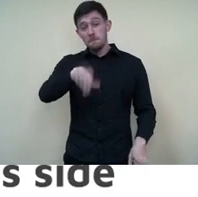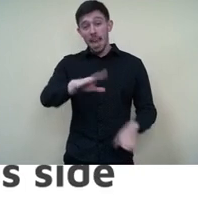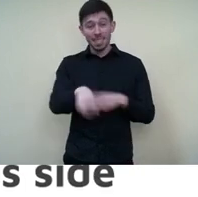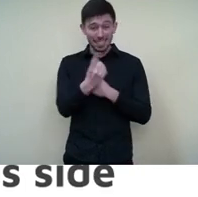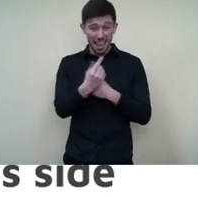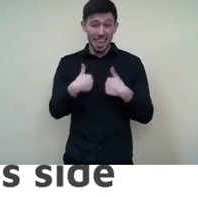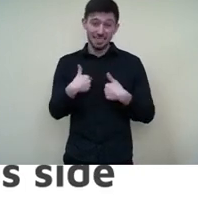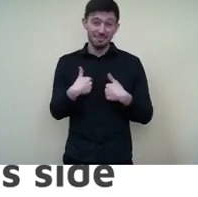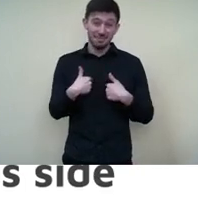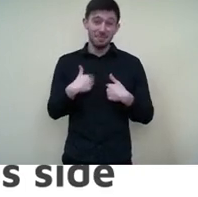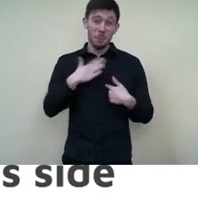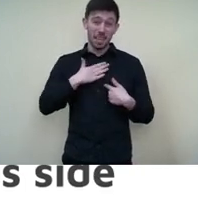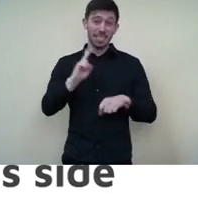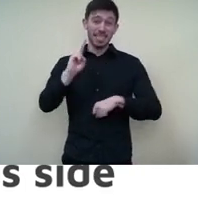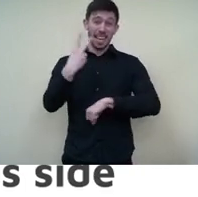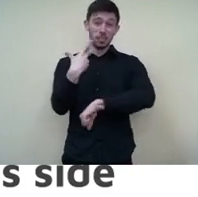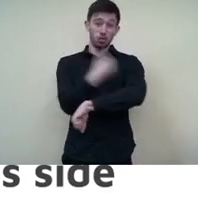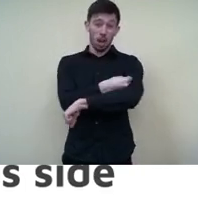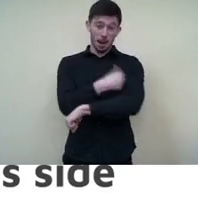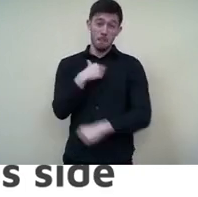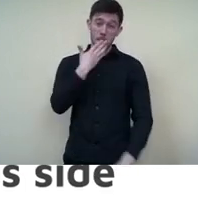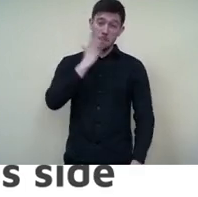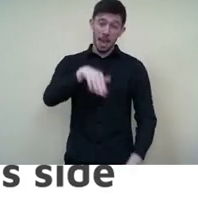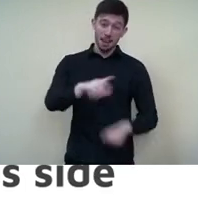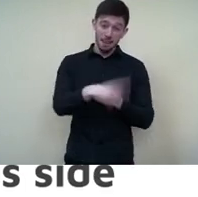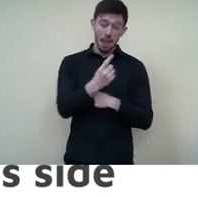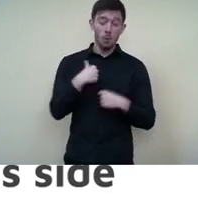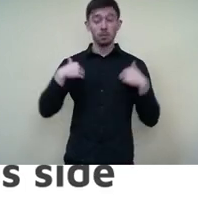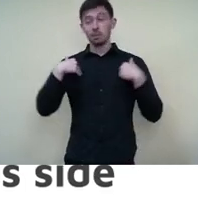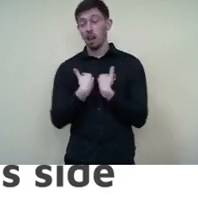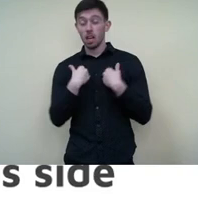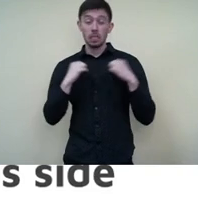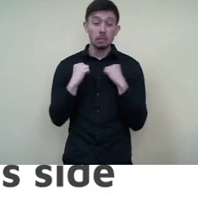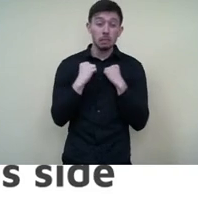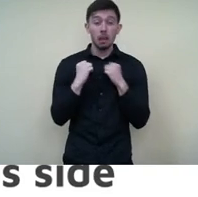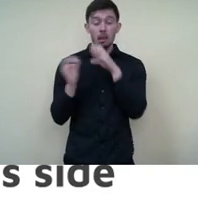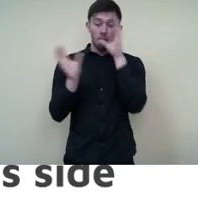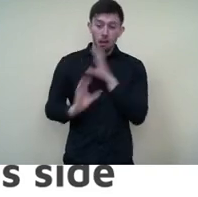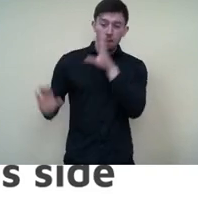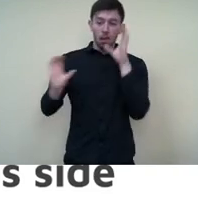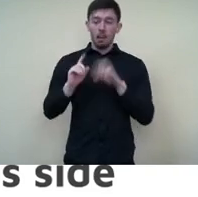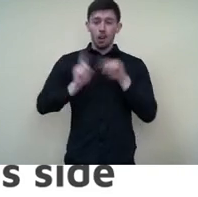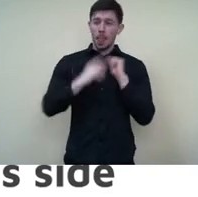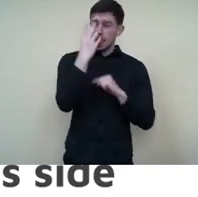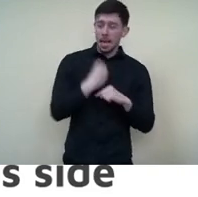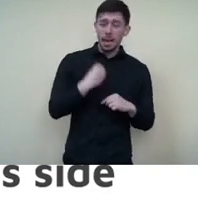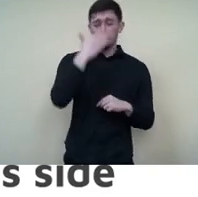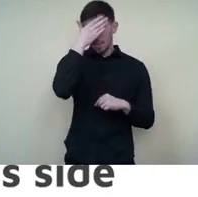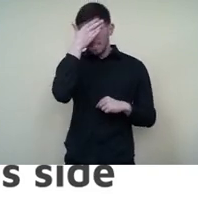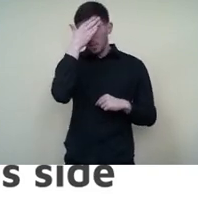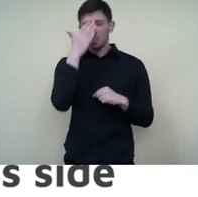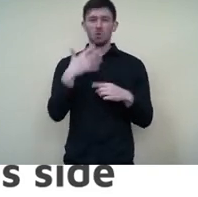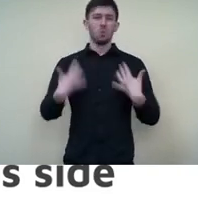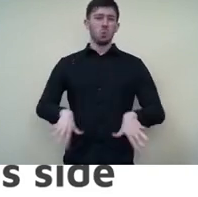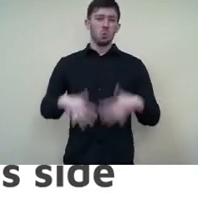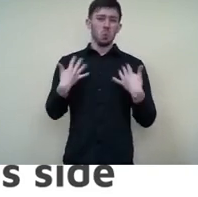day. I was very, very tired. I got chills. I didn't sleep all night, and I had a fever as well. And